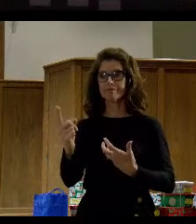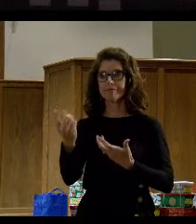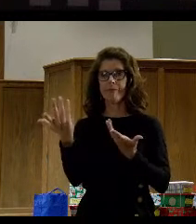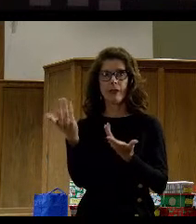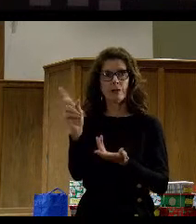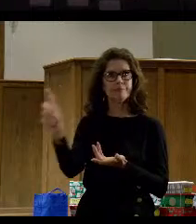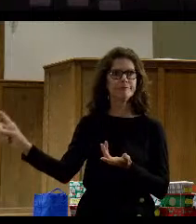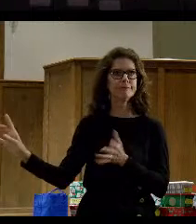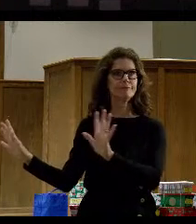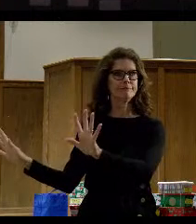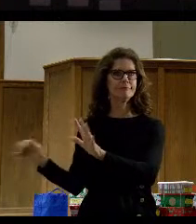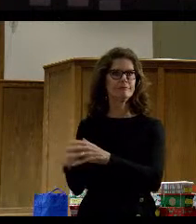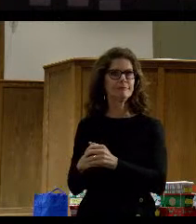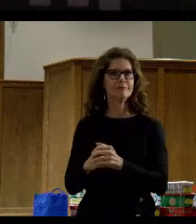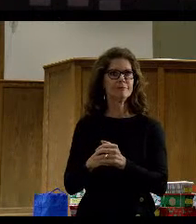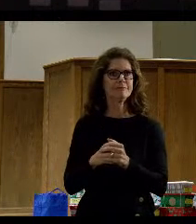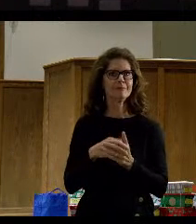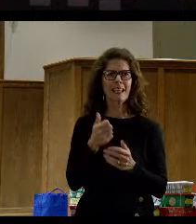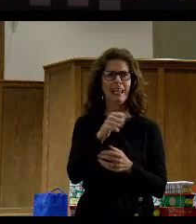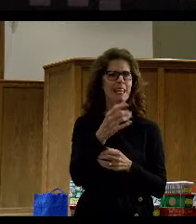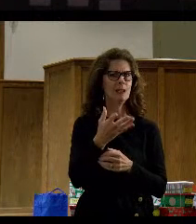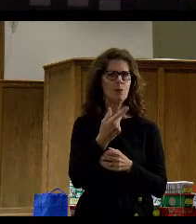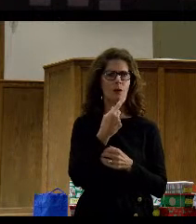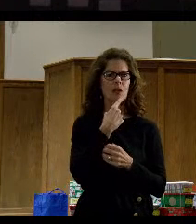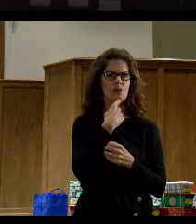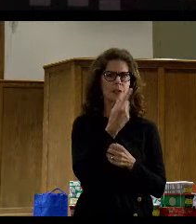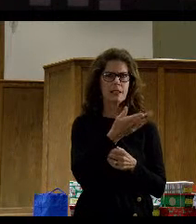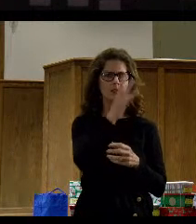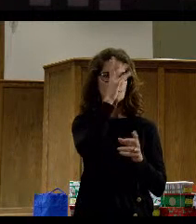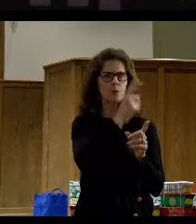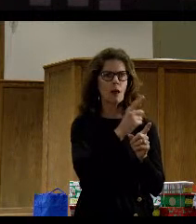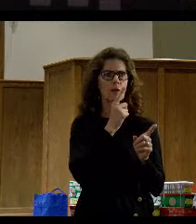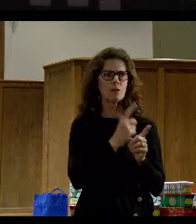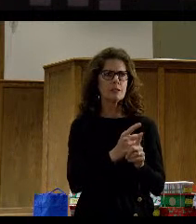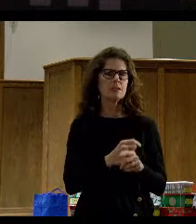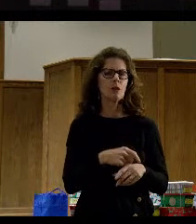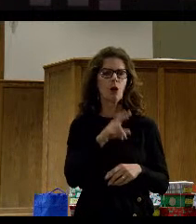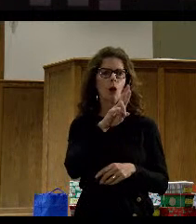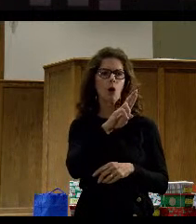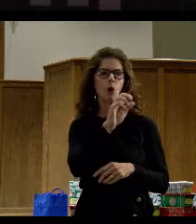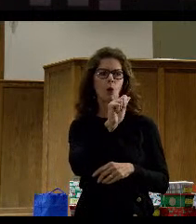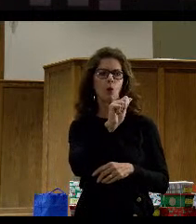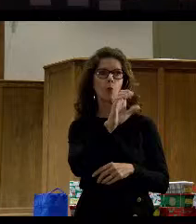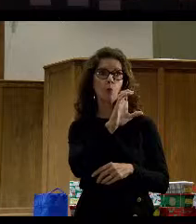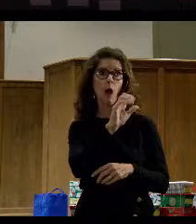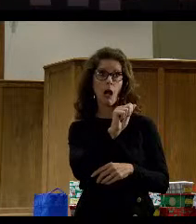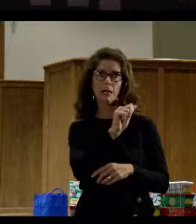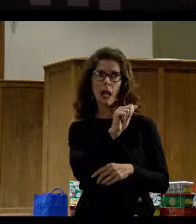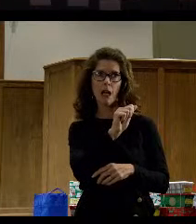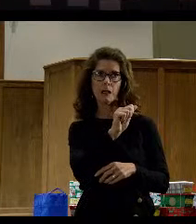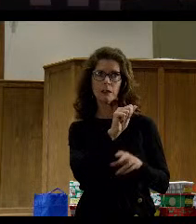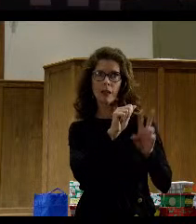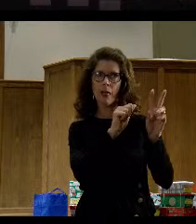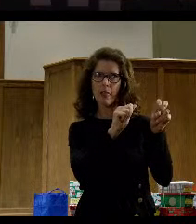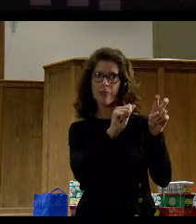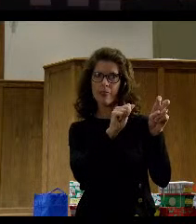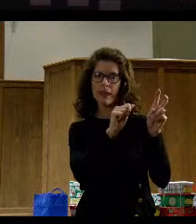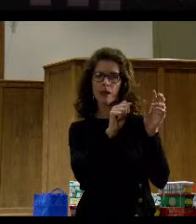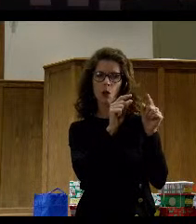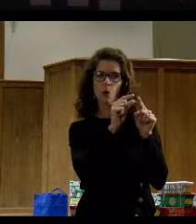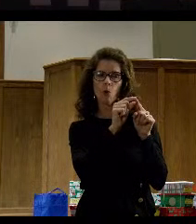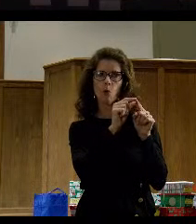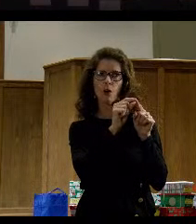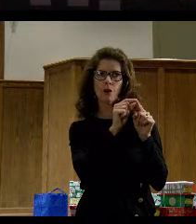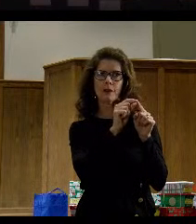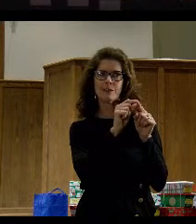Again, Jesus says, anyone who says to his brother or sister, "Raka." I did a little research into what that word actually means. It was just a